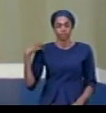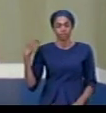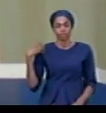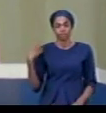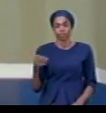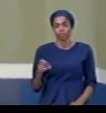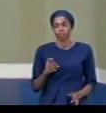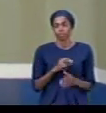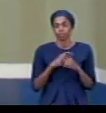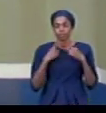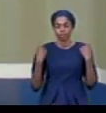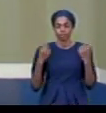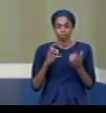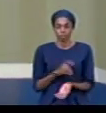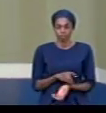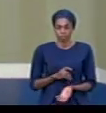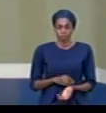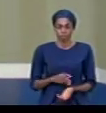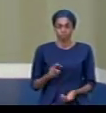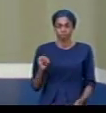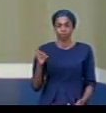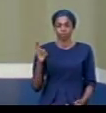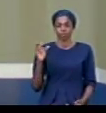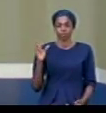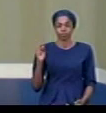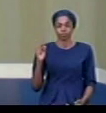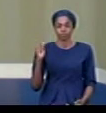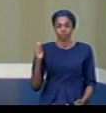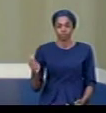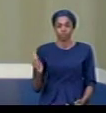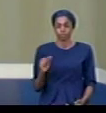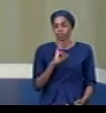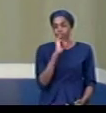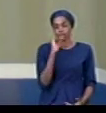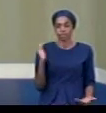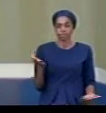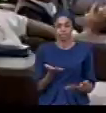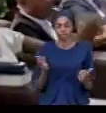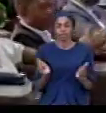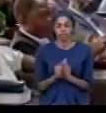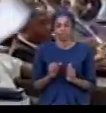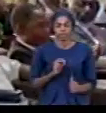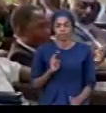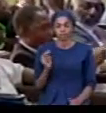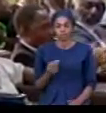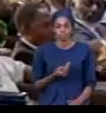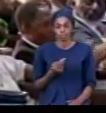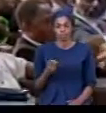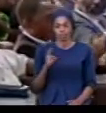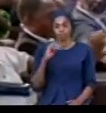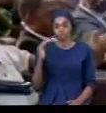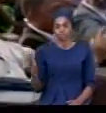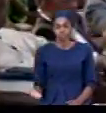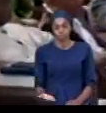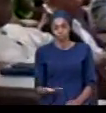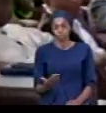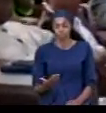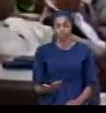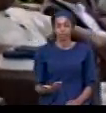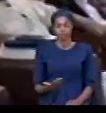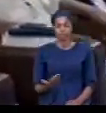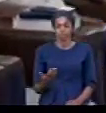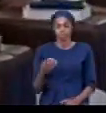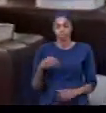Reverend Dr. Musa Dada, ACI with us. You are welcome